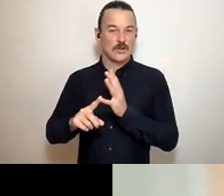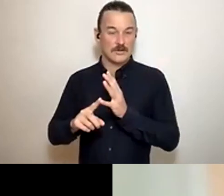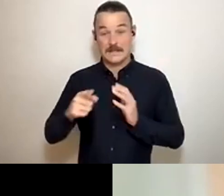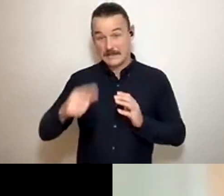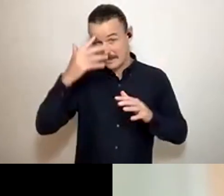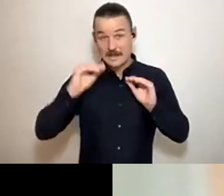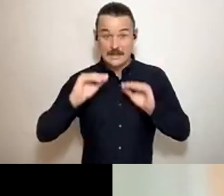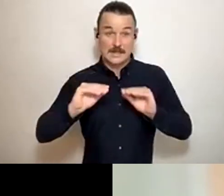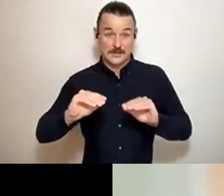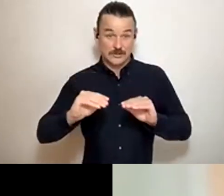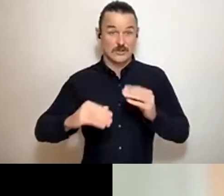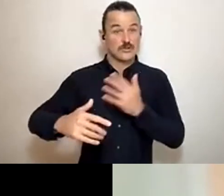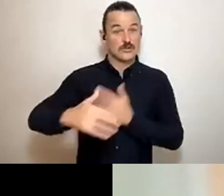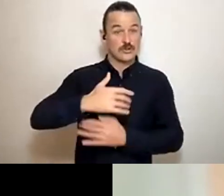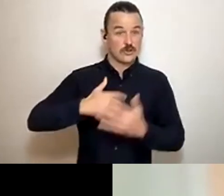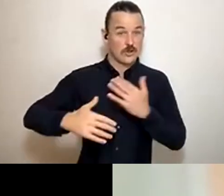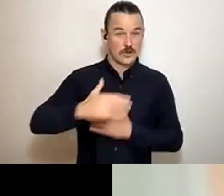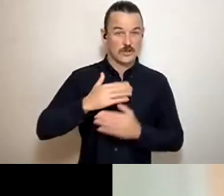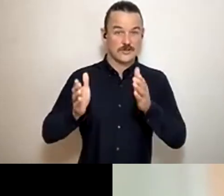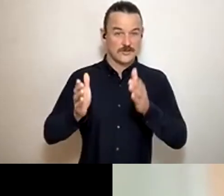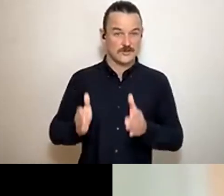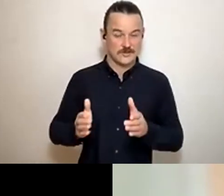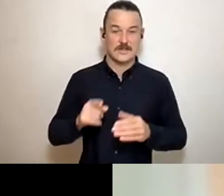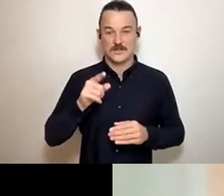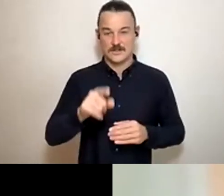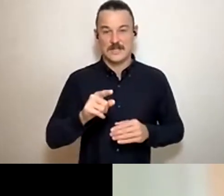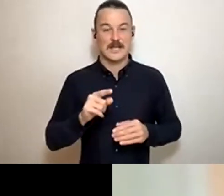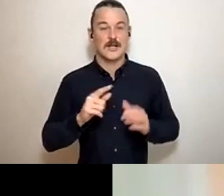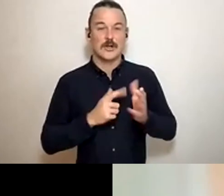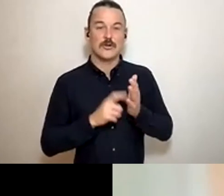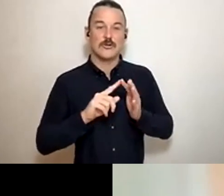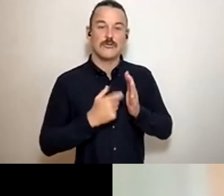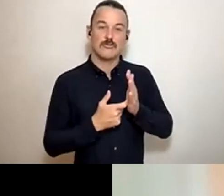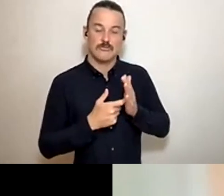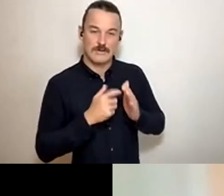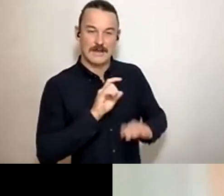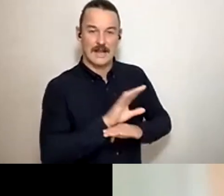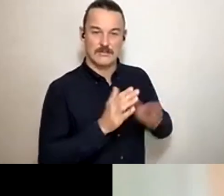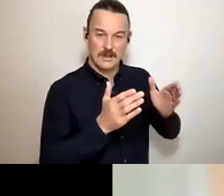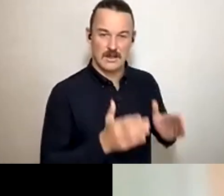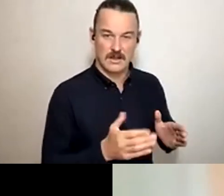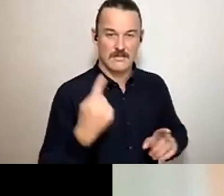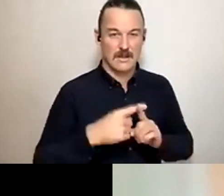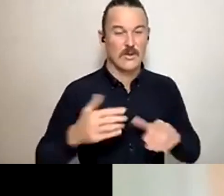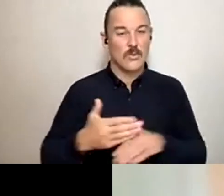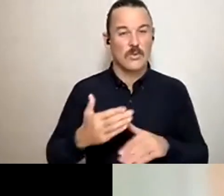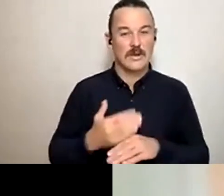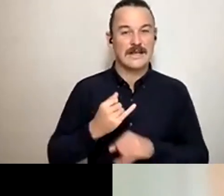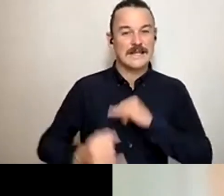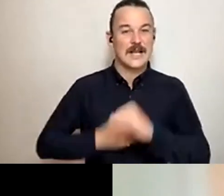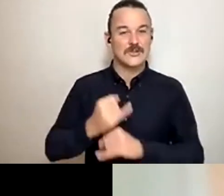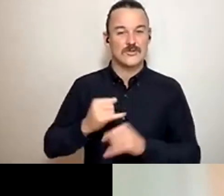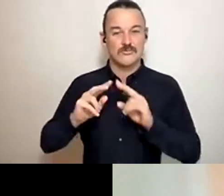professional careers counsellor and works as a research fellow at the Centre for International Research on Educational Systems at the Dual